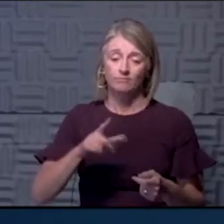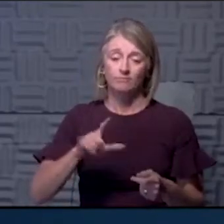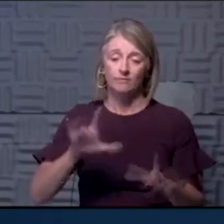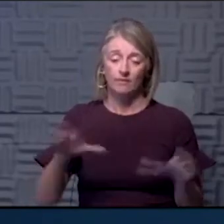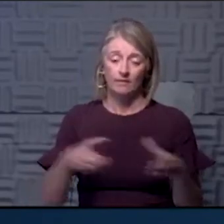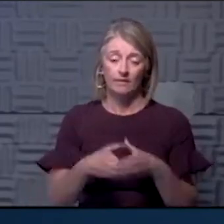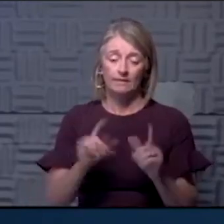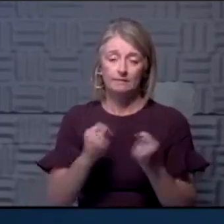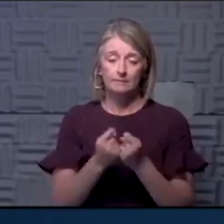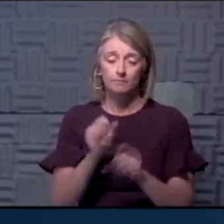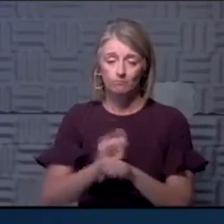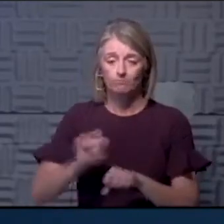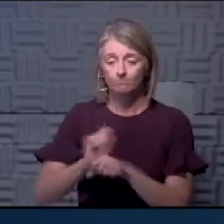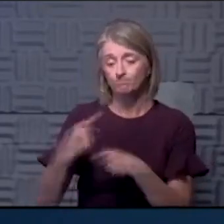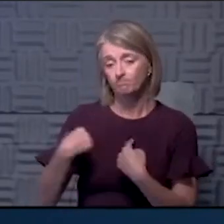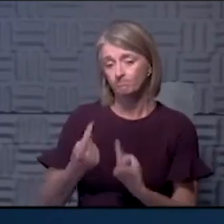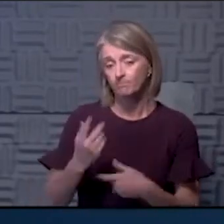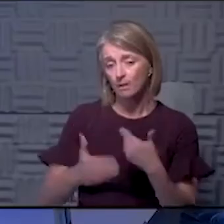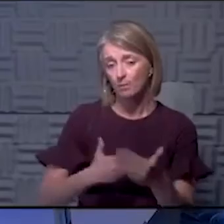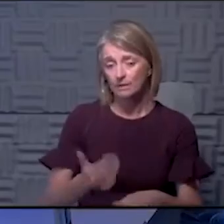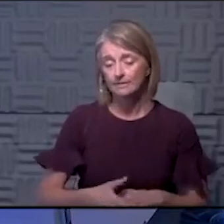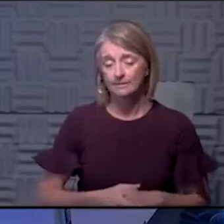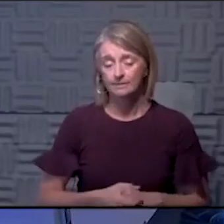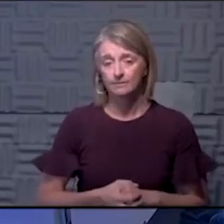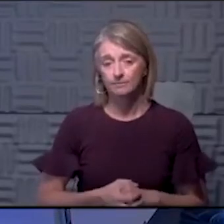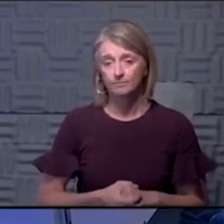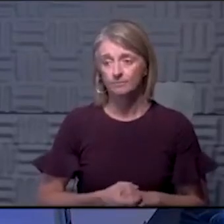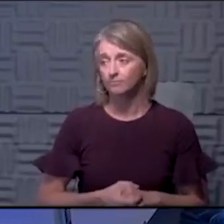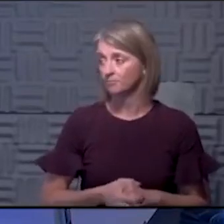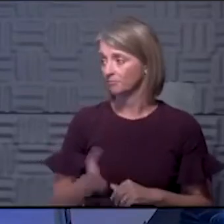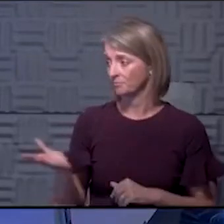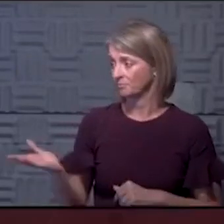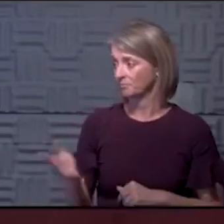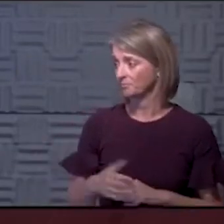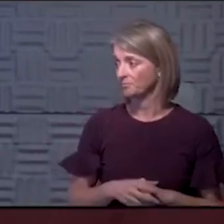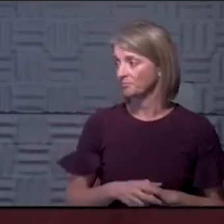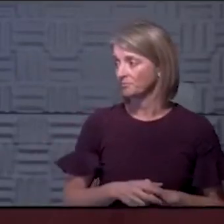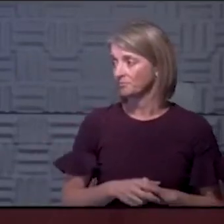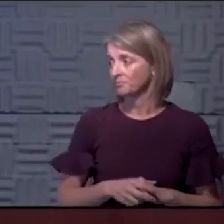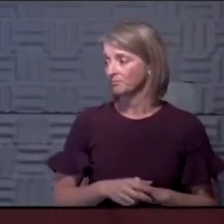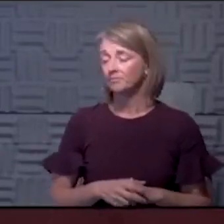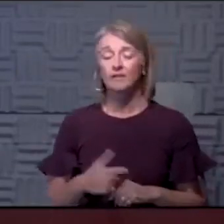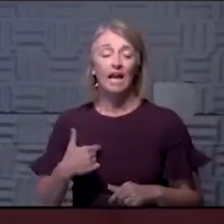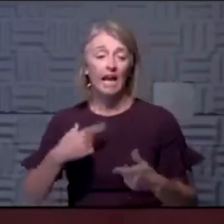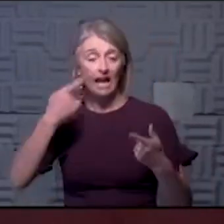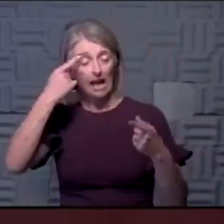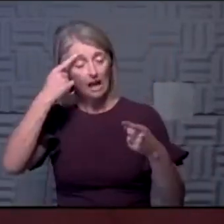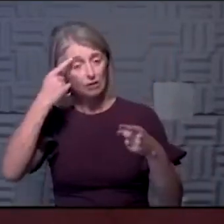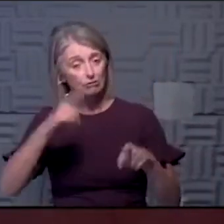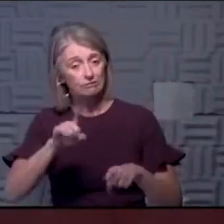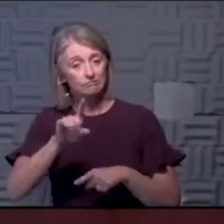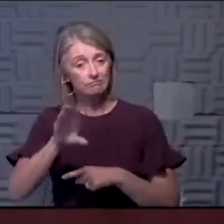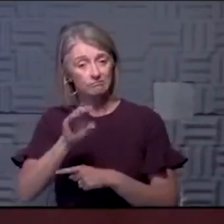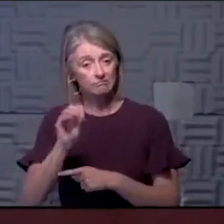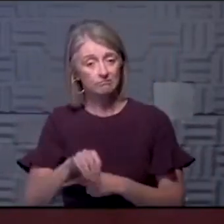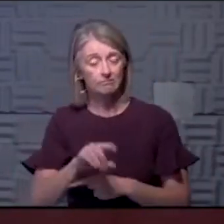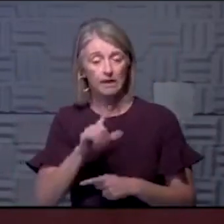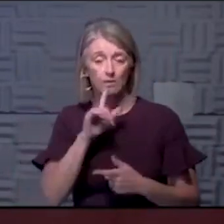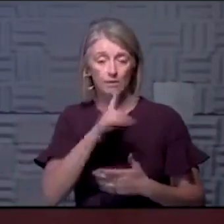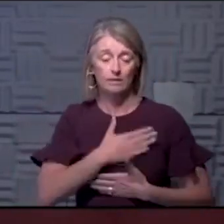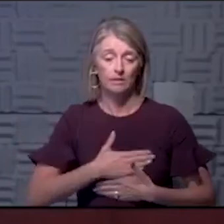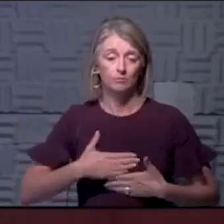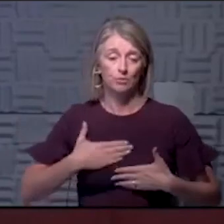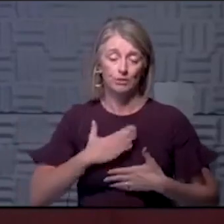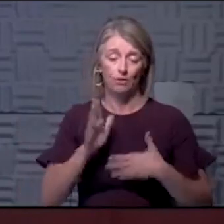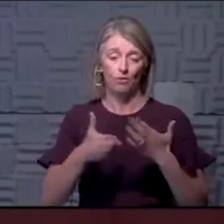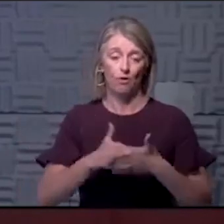collaborative effort that we've had so far in this process. Chancellor? Yeah, I couldn't agree more, and just so appreciative of the partnership